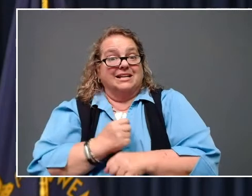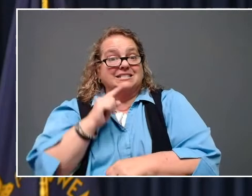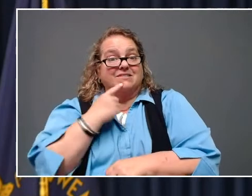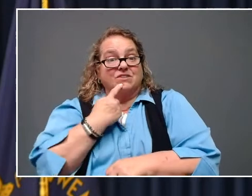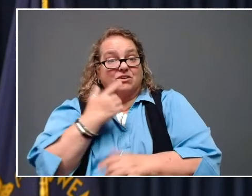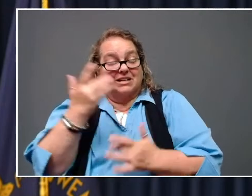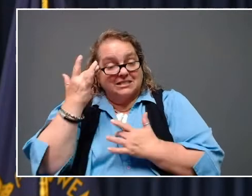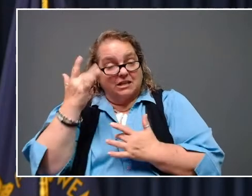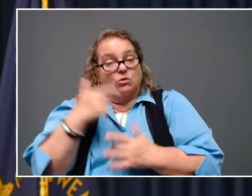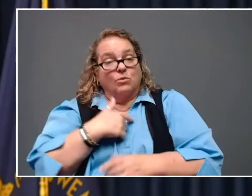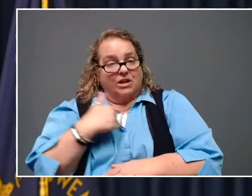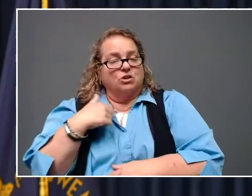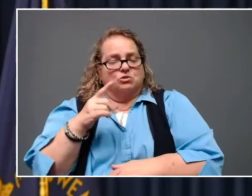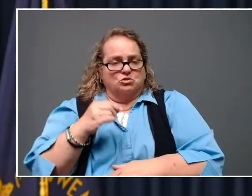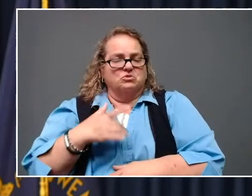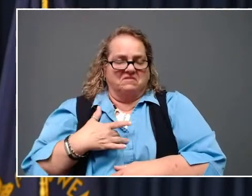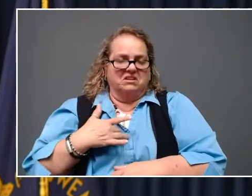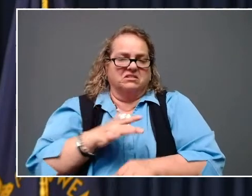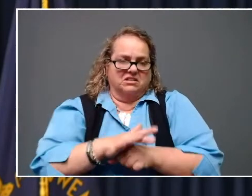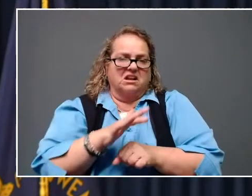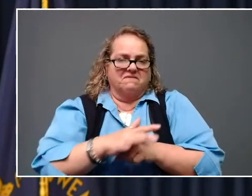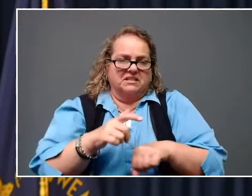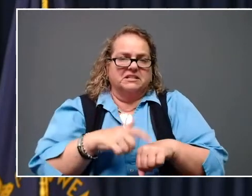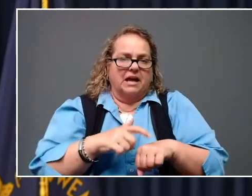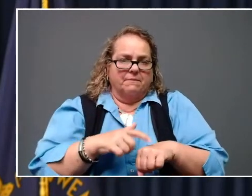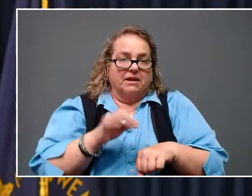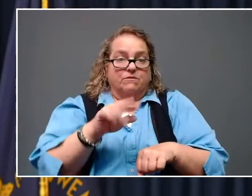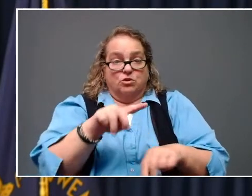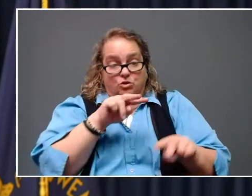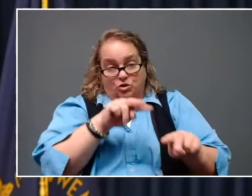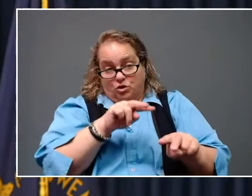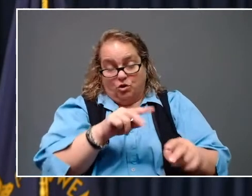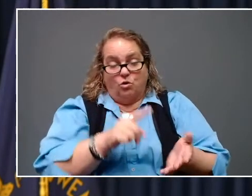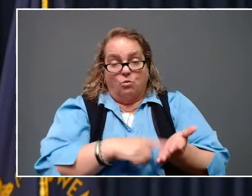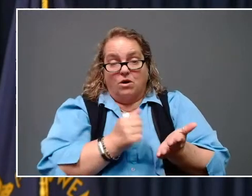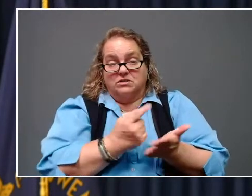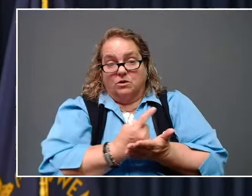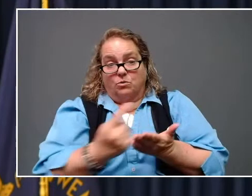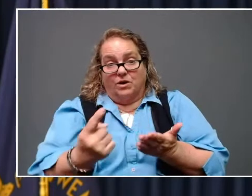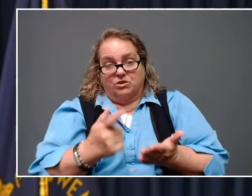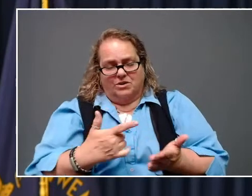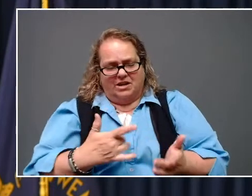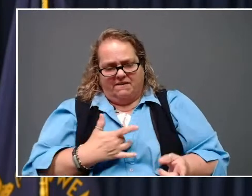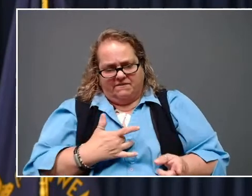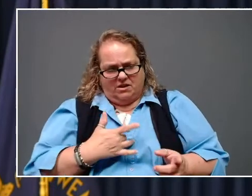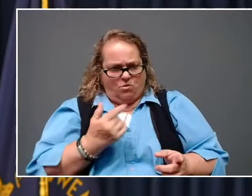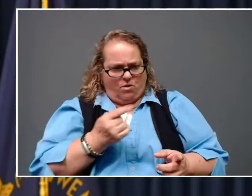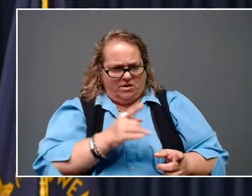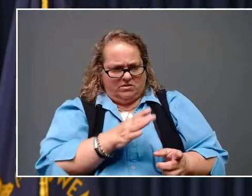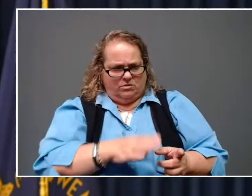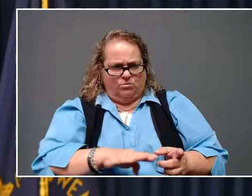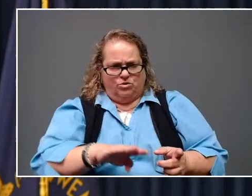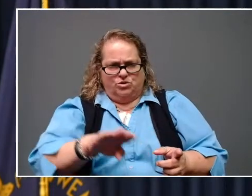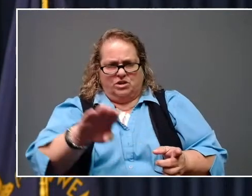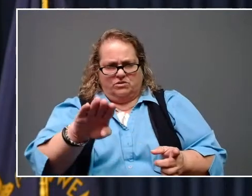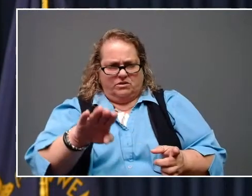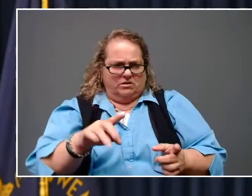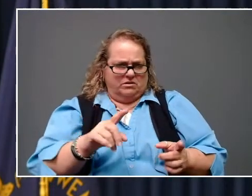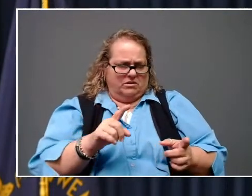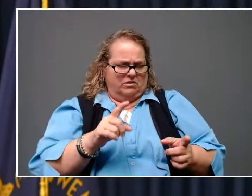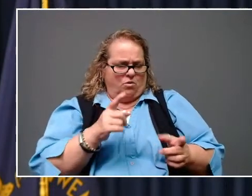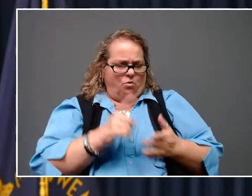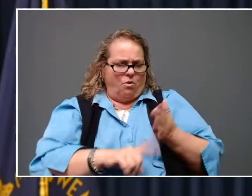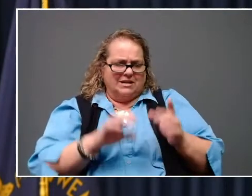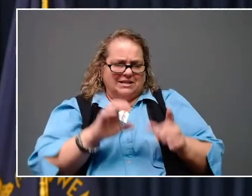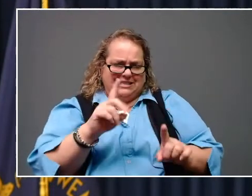do believe it's enough time. If you look once a week, you can get a gauge for what's the trajectory. The metrics the CDC picked